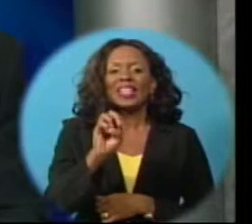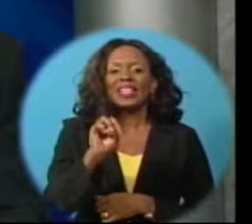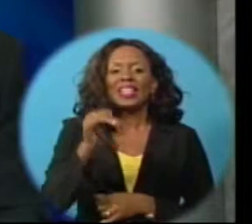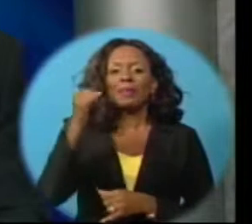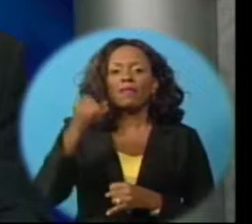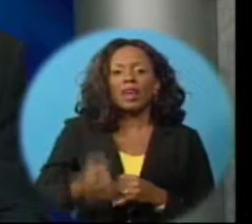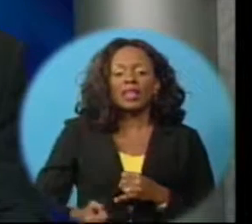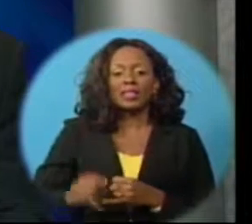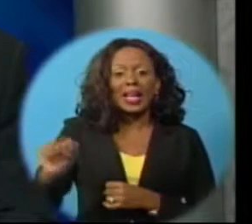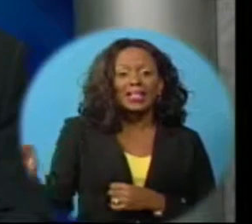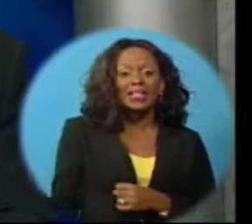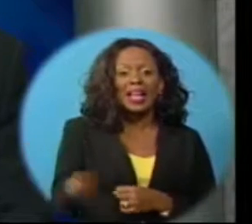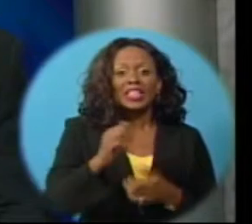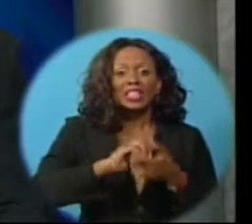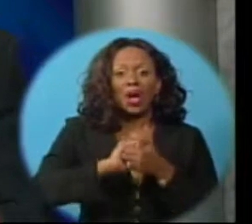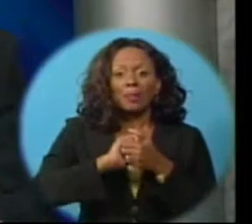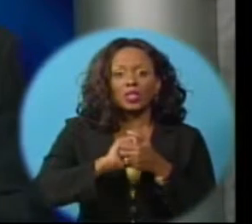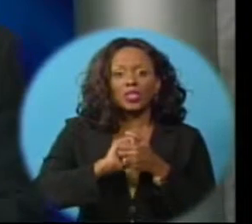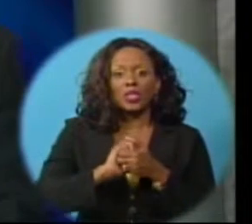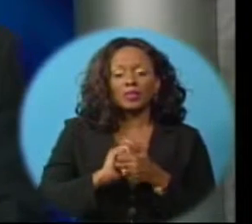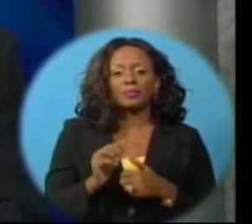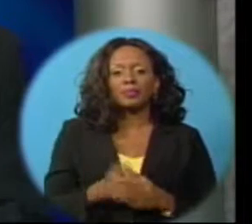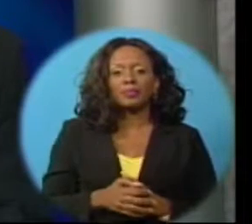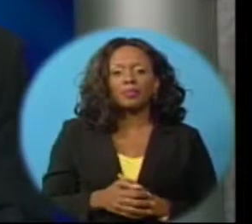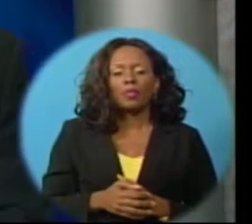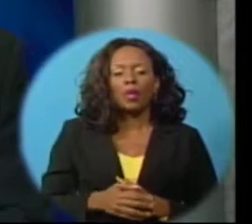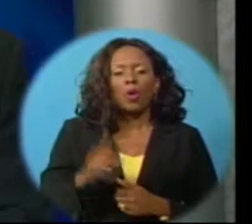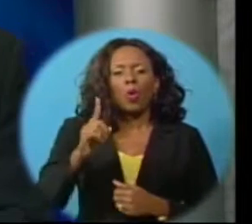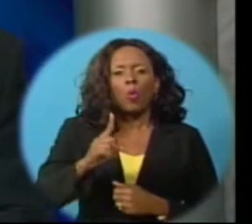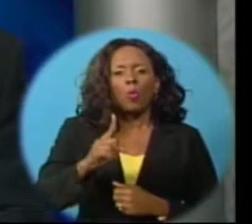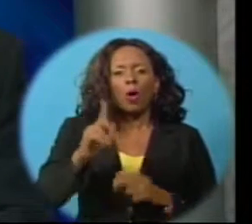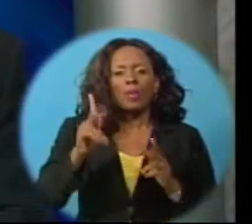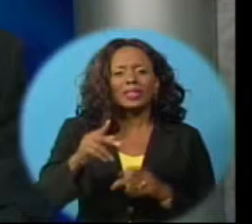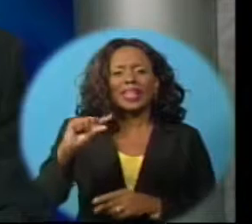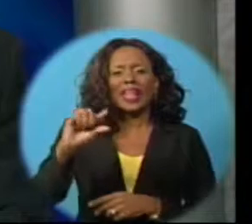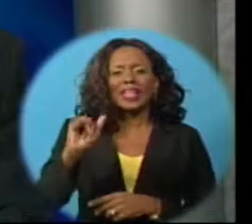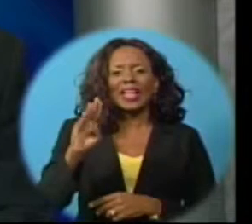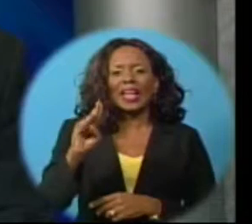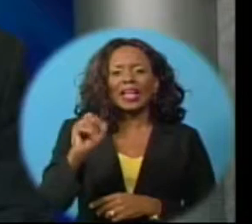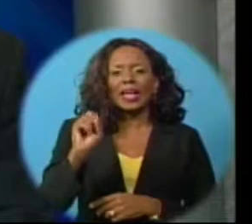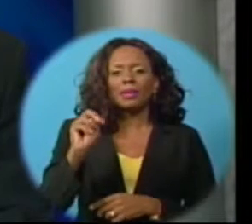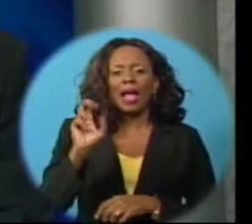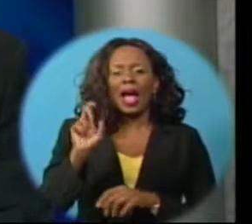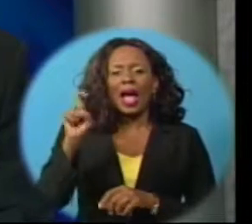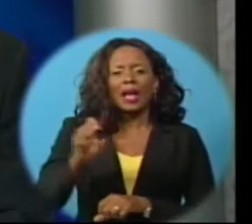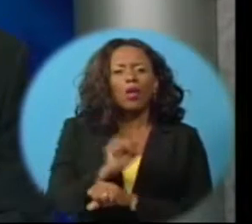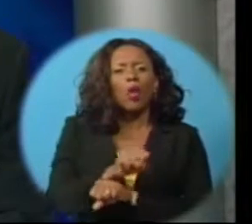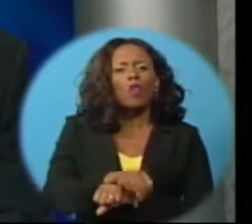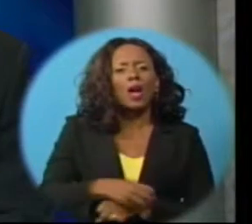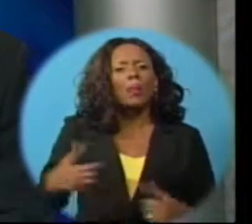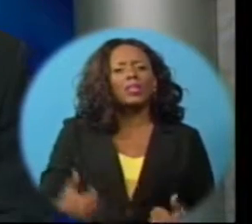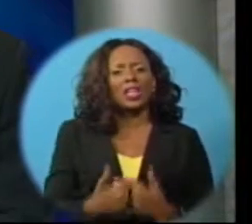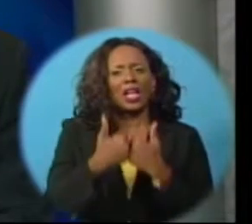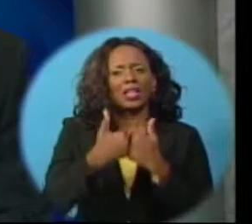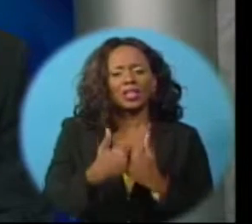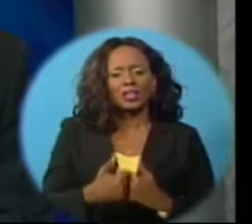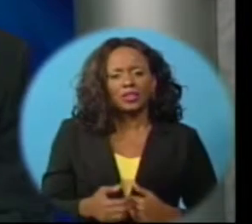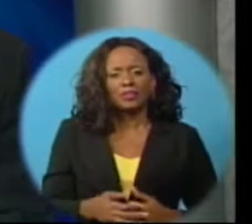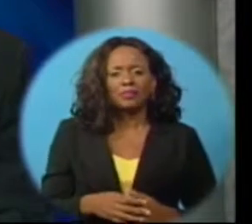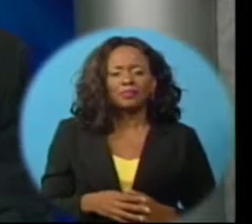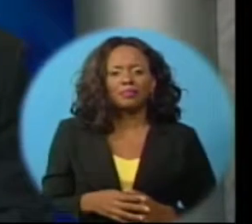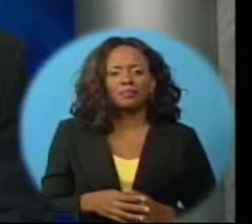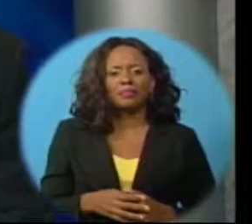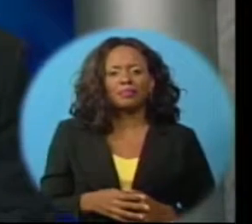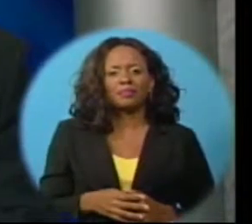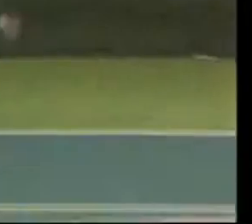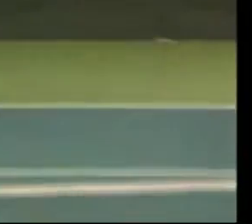the Wildy Tennis Center. Now, Gibson first had to overcome a challenge from Matthew Estwick last night in order to advance.